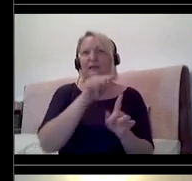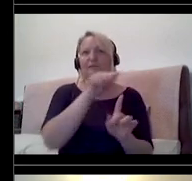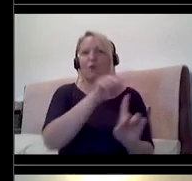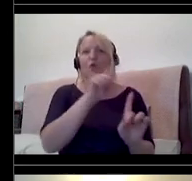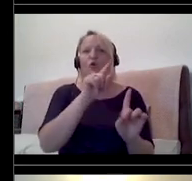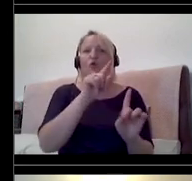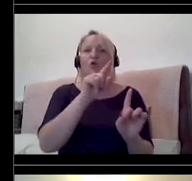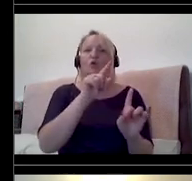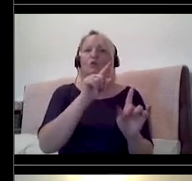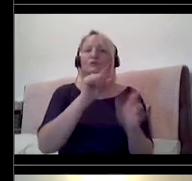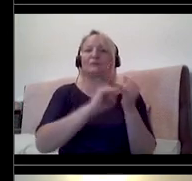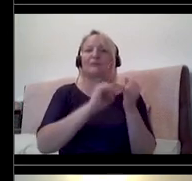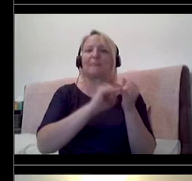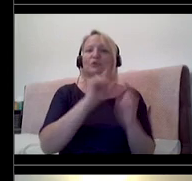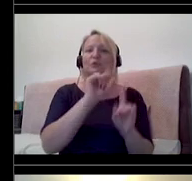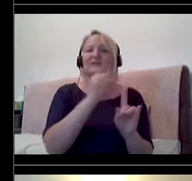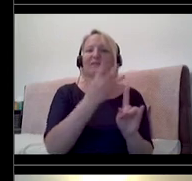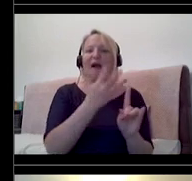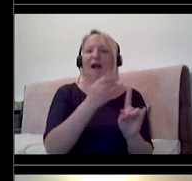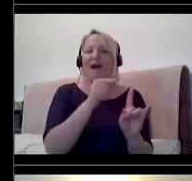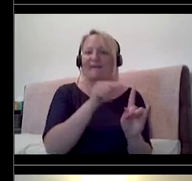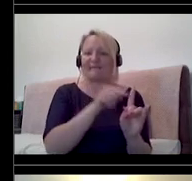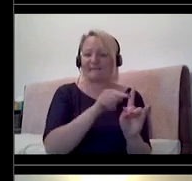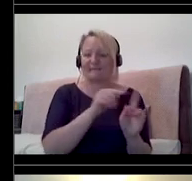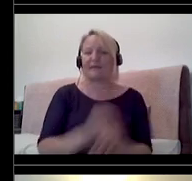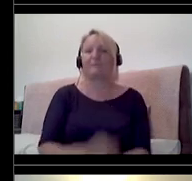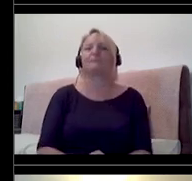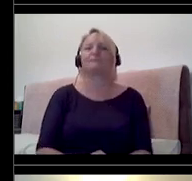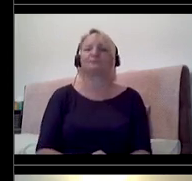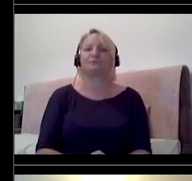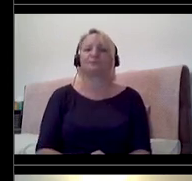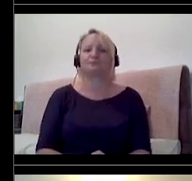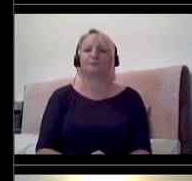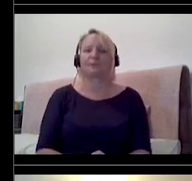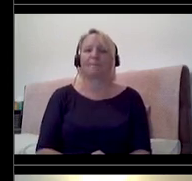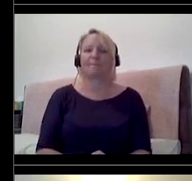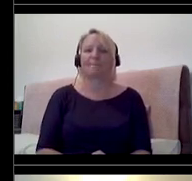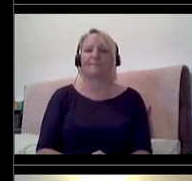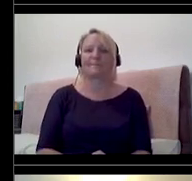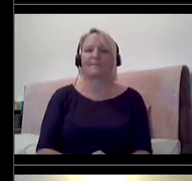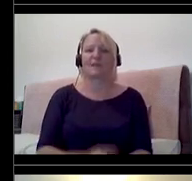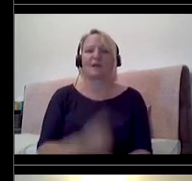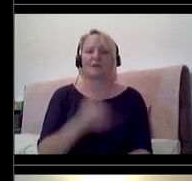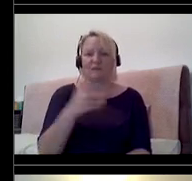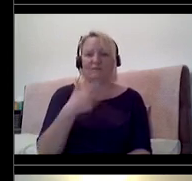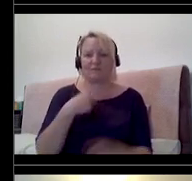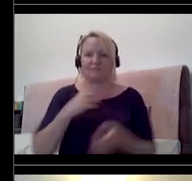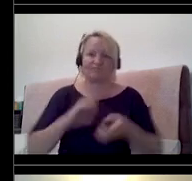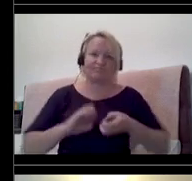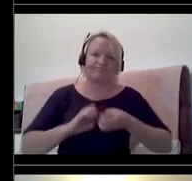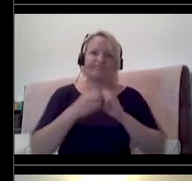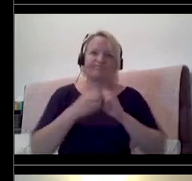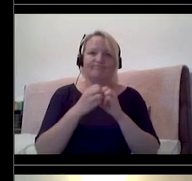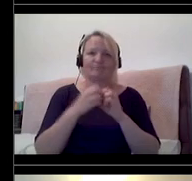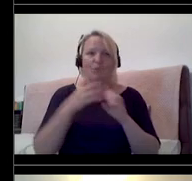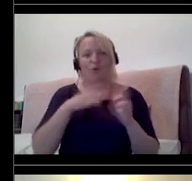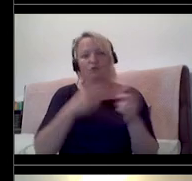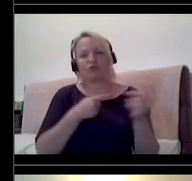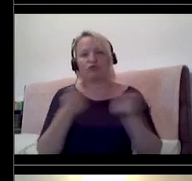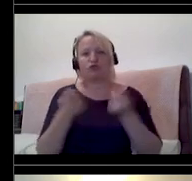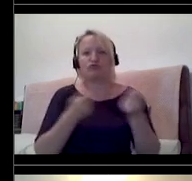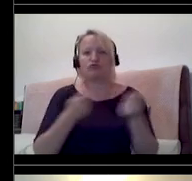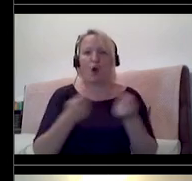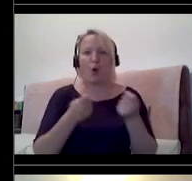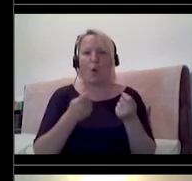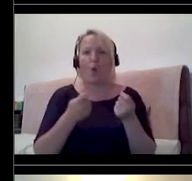Now, Gareth talked about a number of the measures that we've put in place to control the traffic during construction,